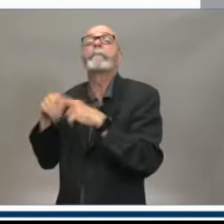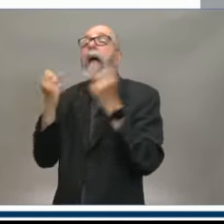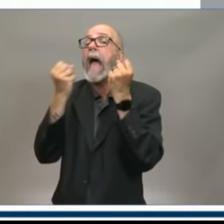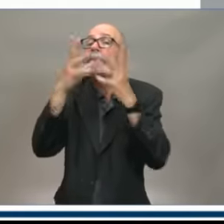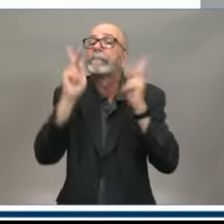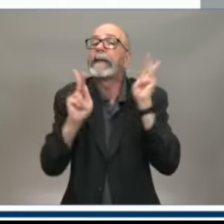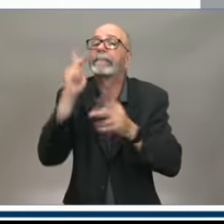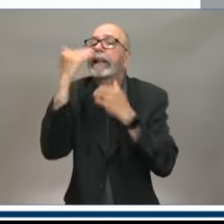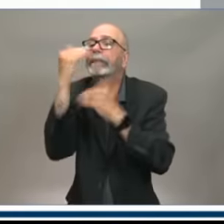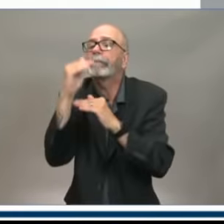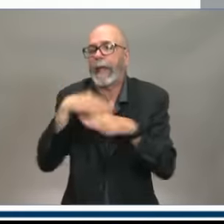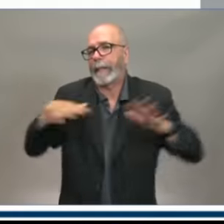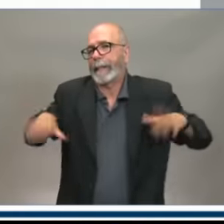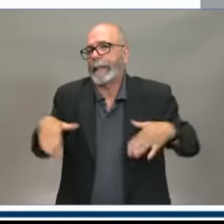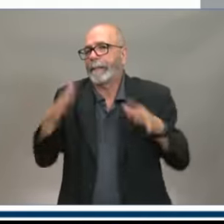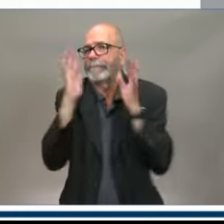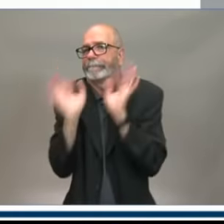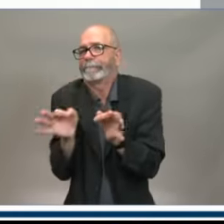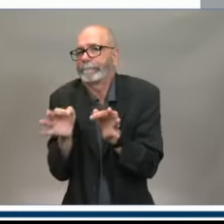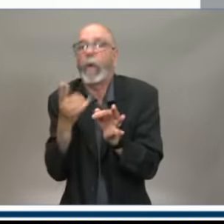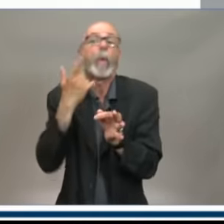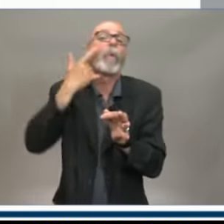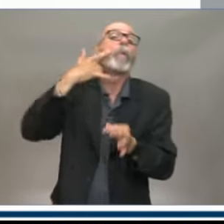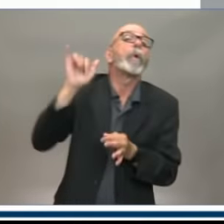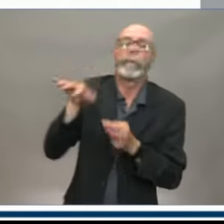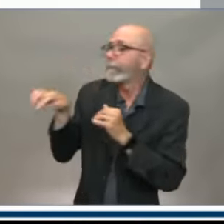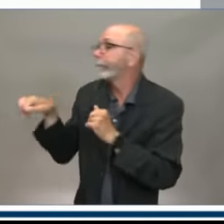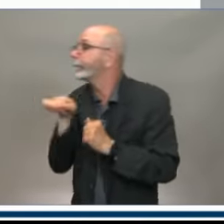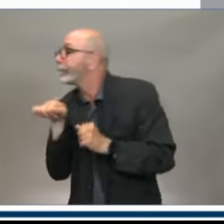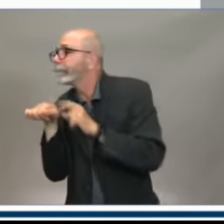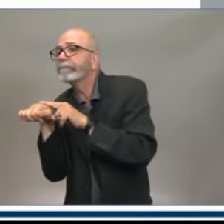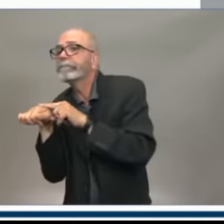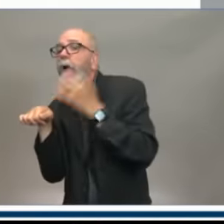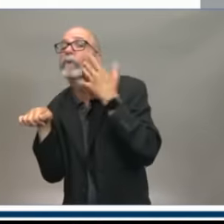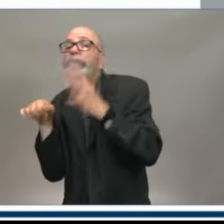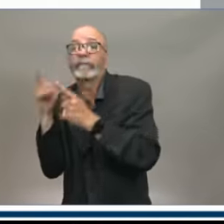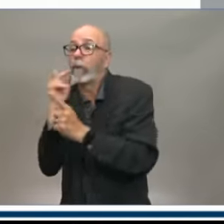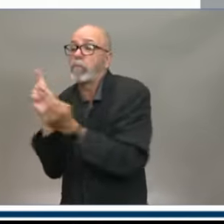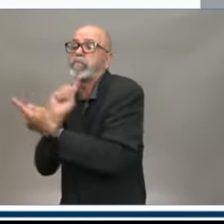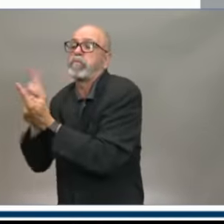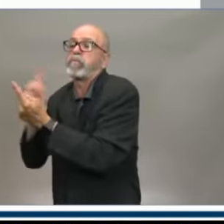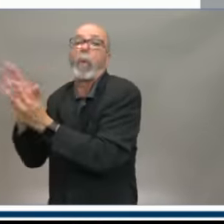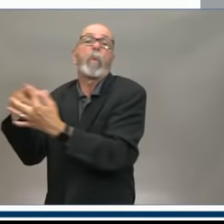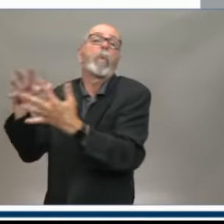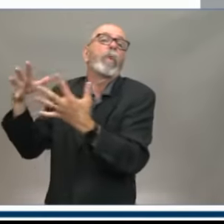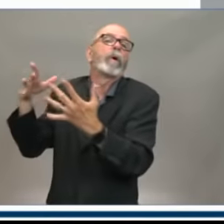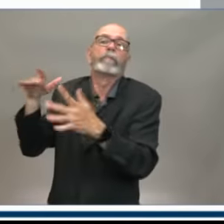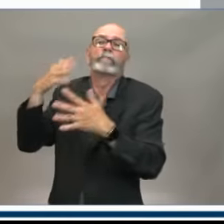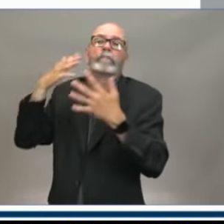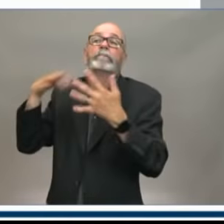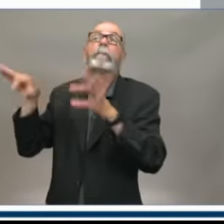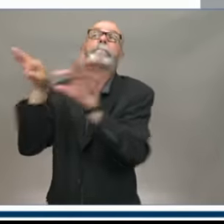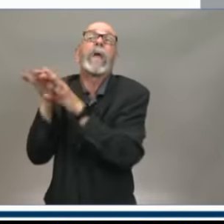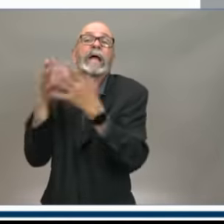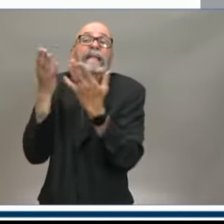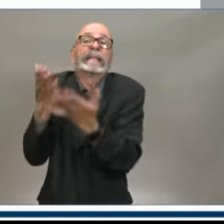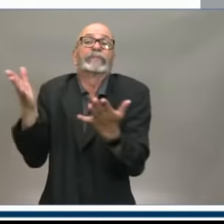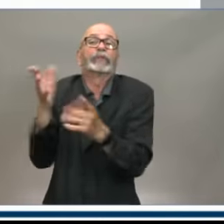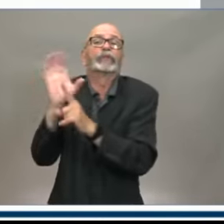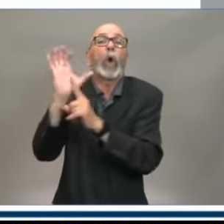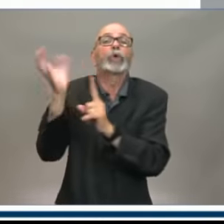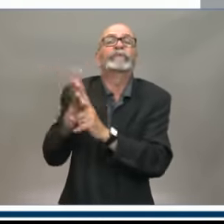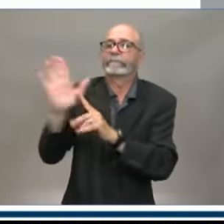at whether it's pure social gatherings versus important cultural ceremonial things like funerals. We